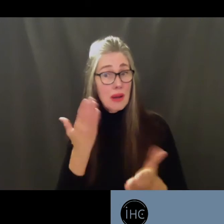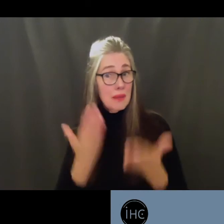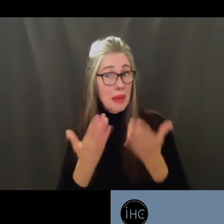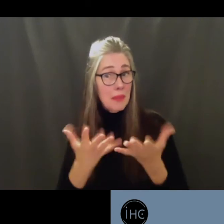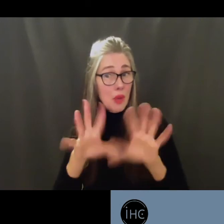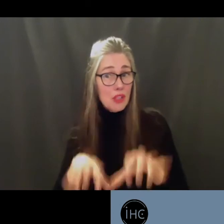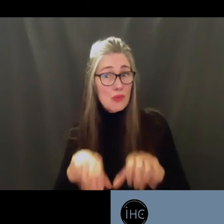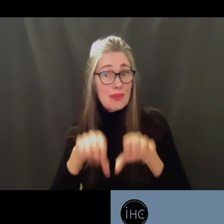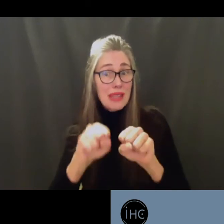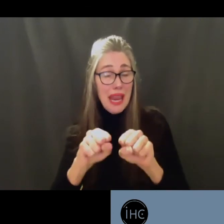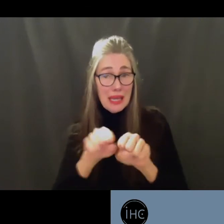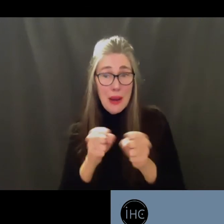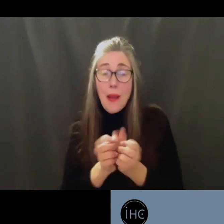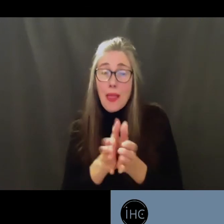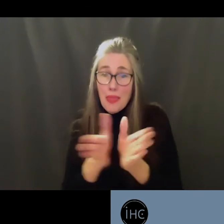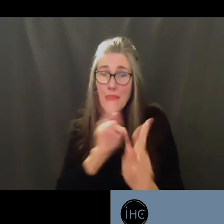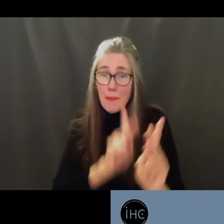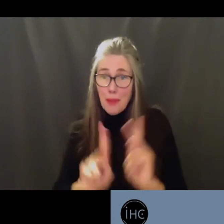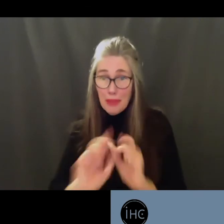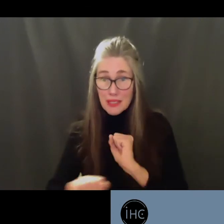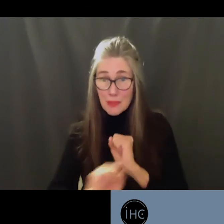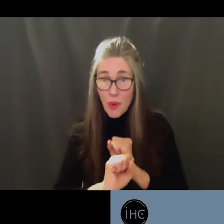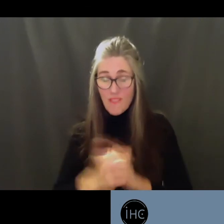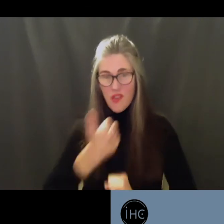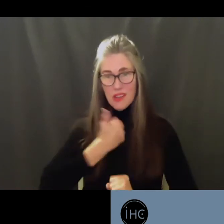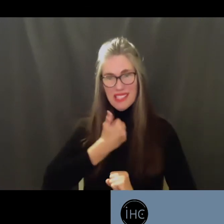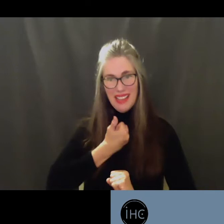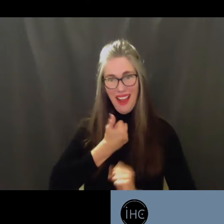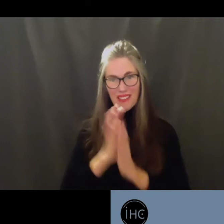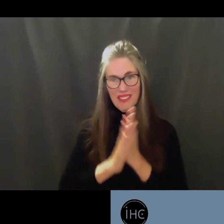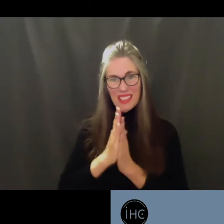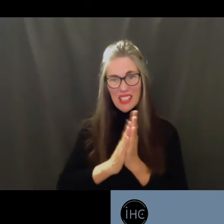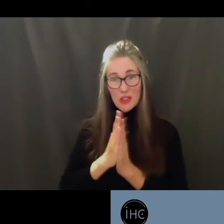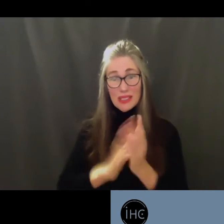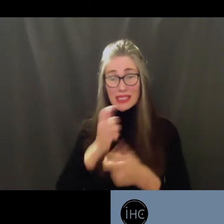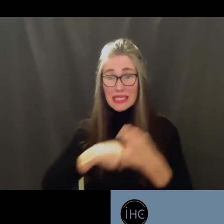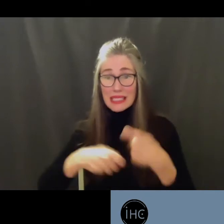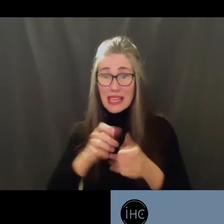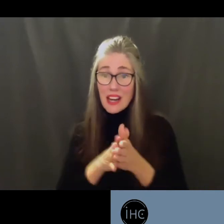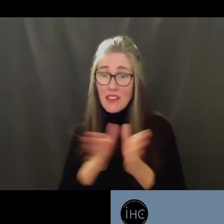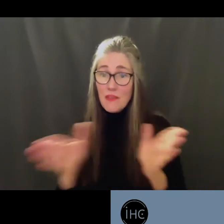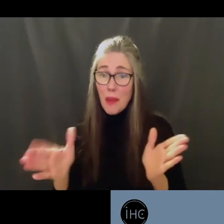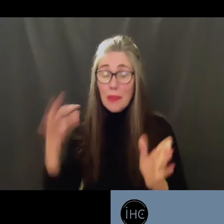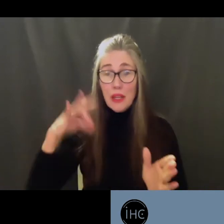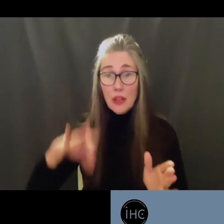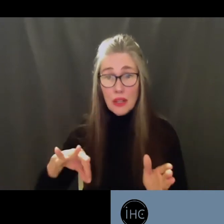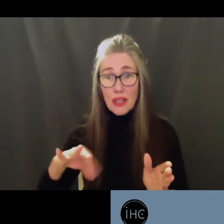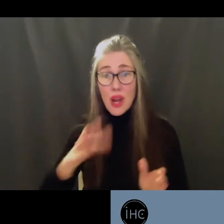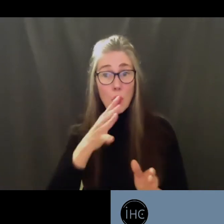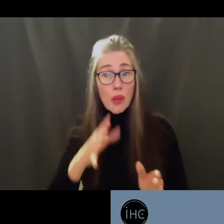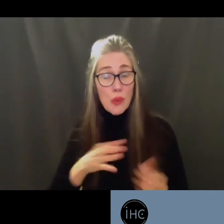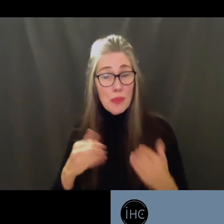public support to pursue self-interest rather than public good. Would those women have the same or